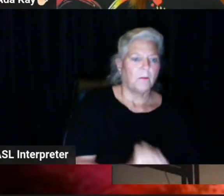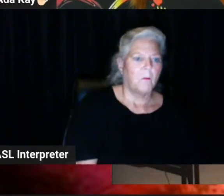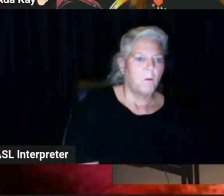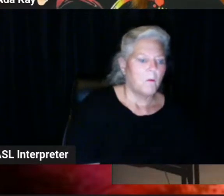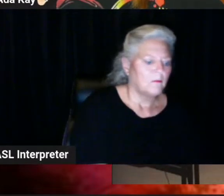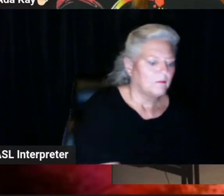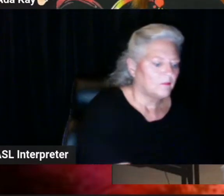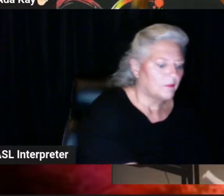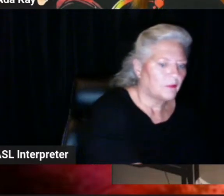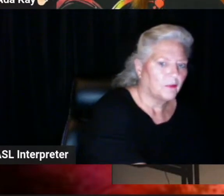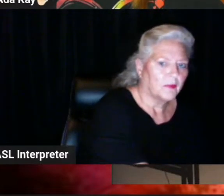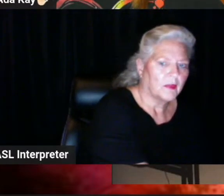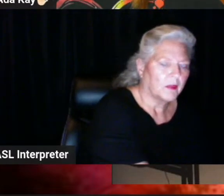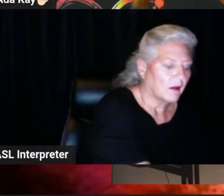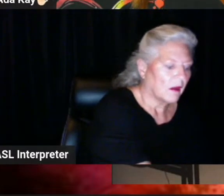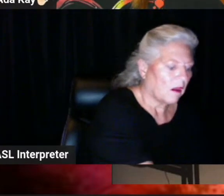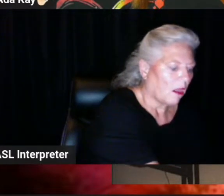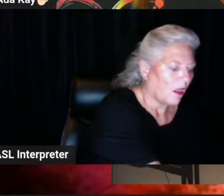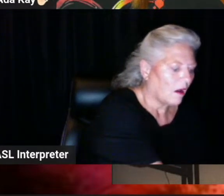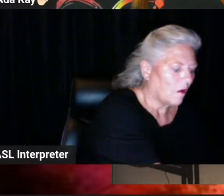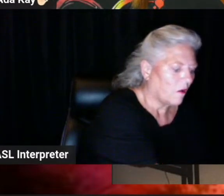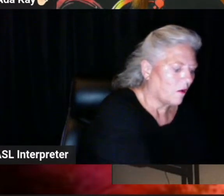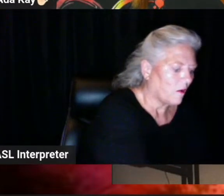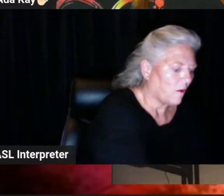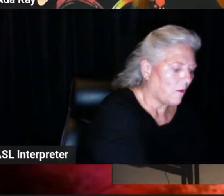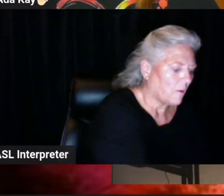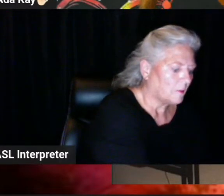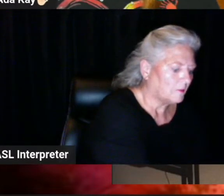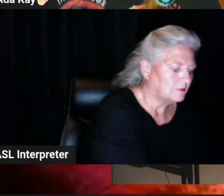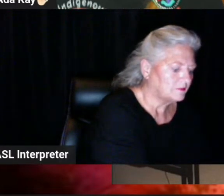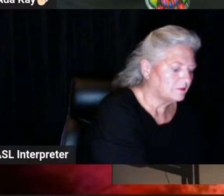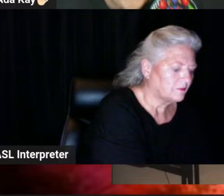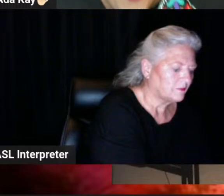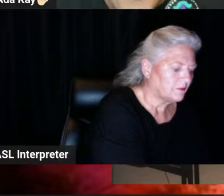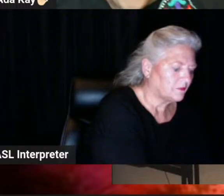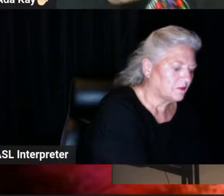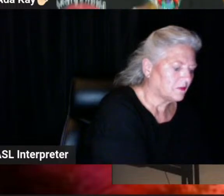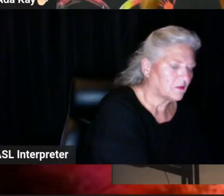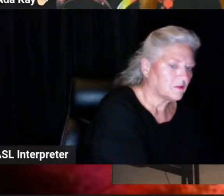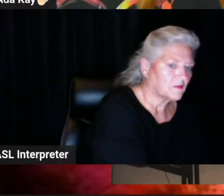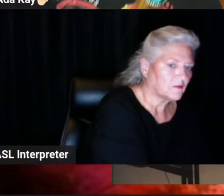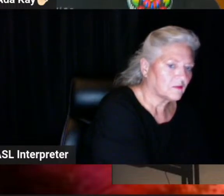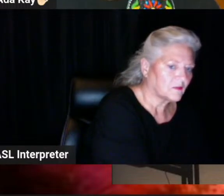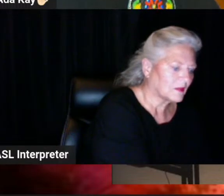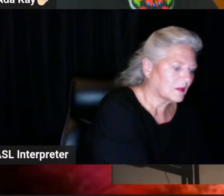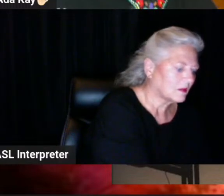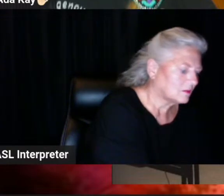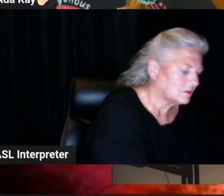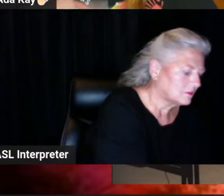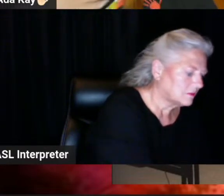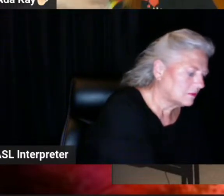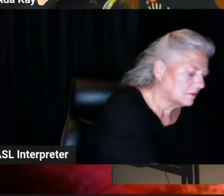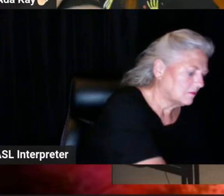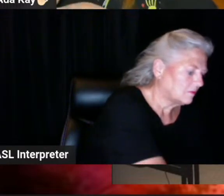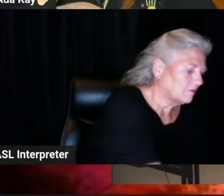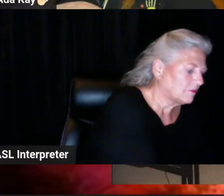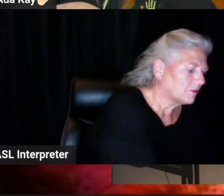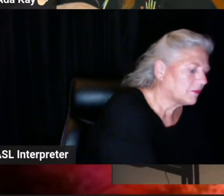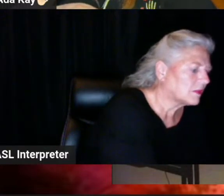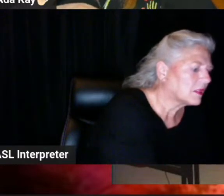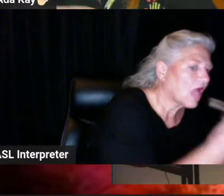I'm following the rules. We live in America, dude. Question I- upon history. Ms. O'Donnell, please. He's talking to me,